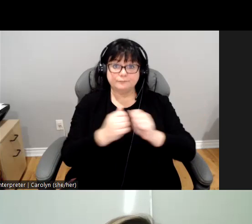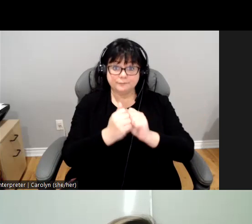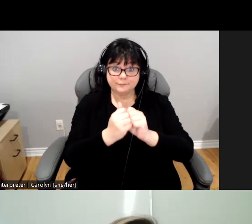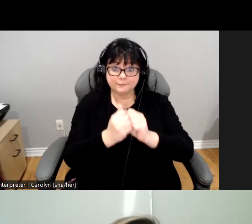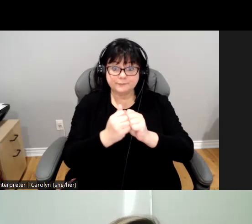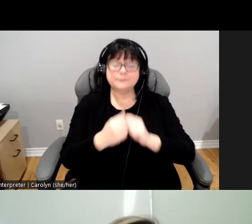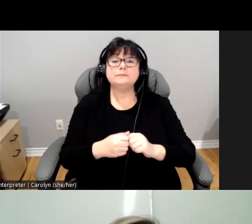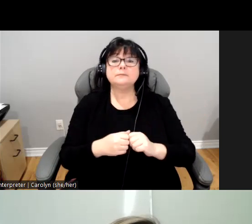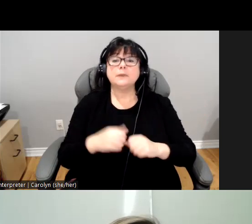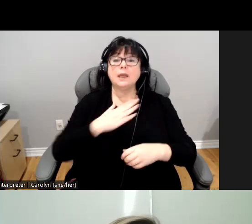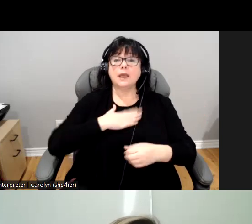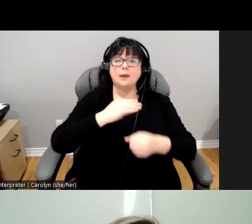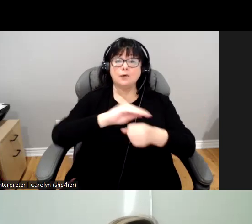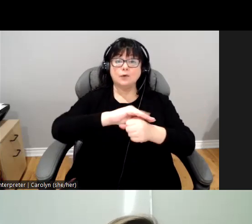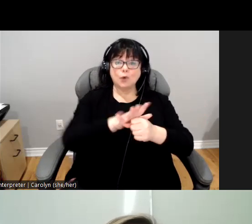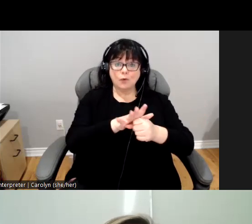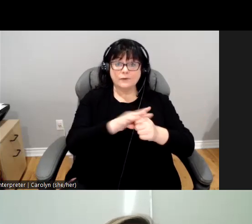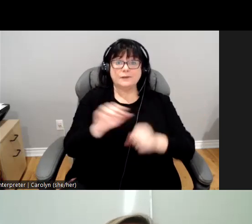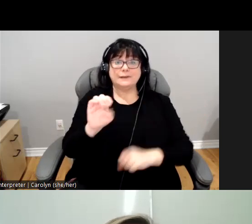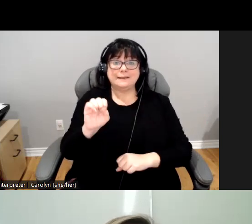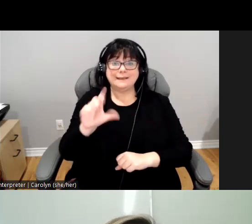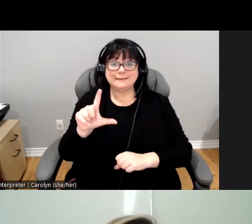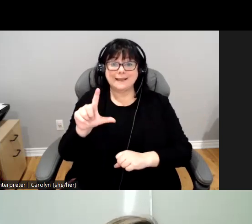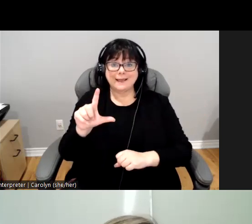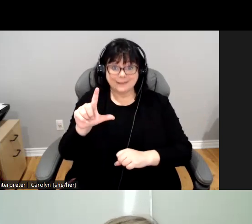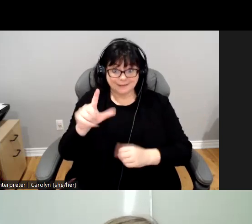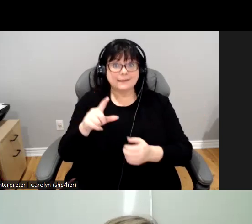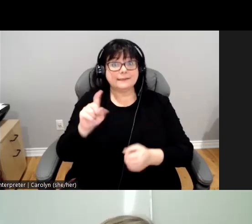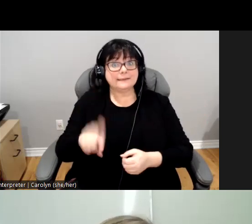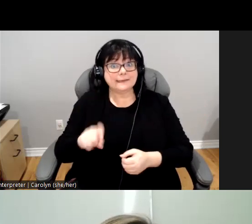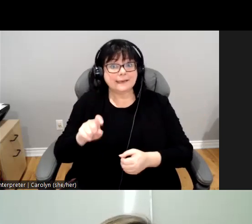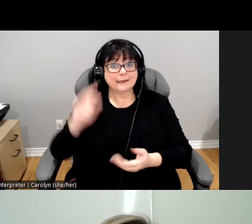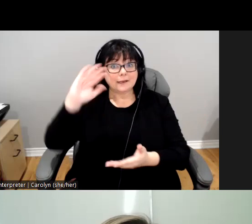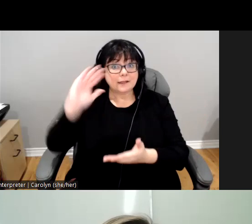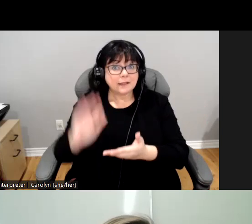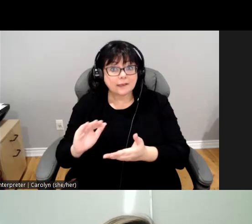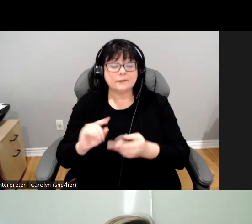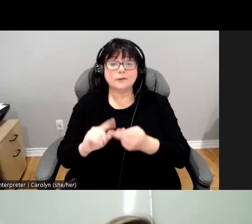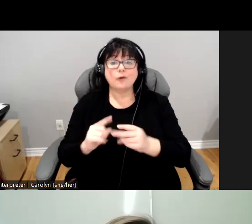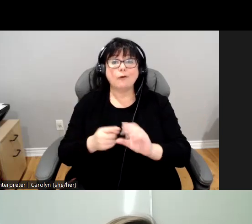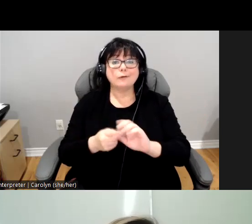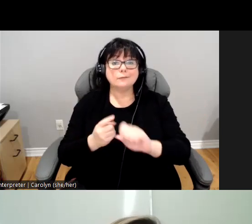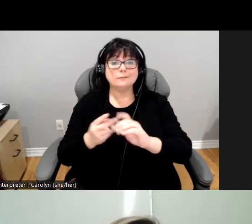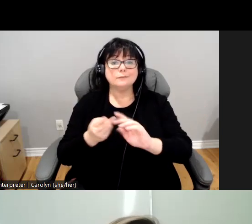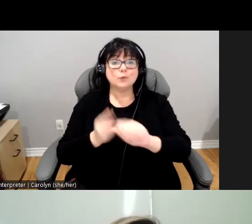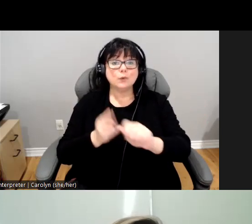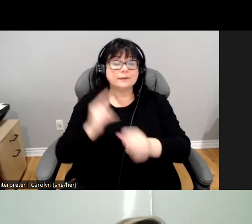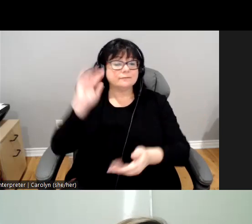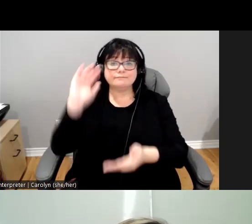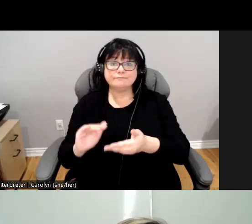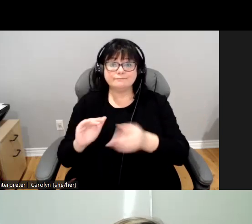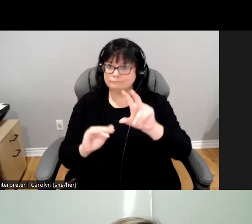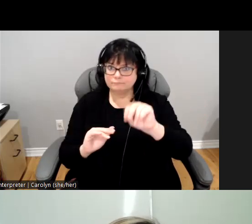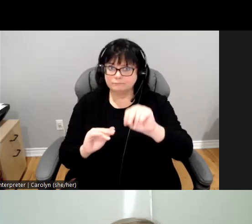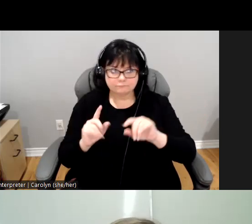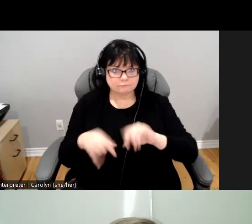drop in terms of our ESL attendance or demand. But then we did see that drop in funding that happened